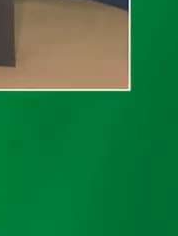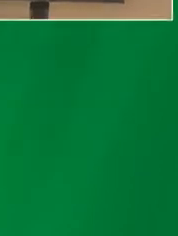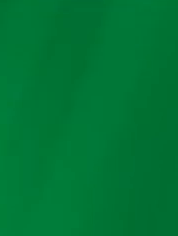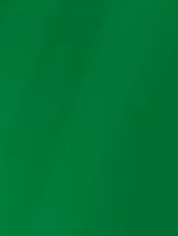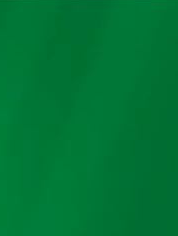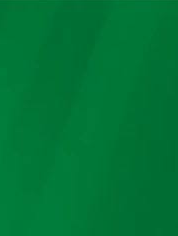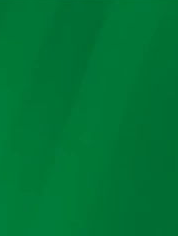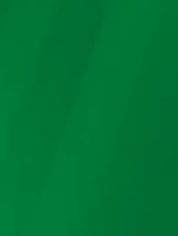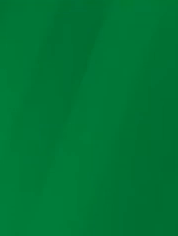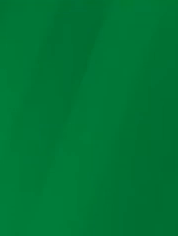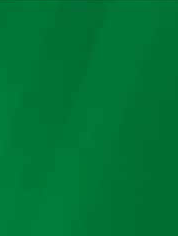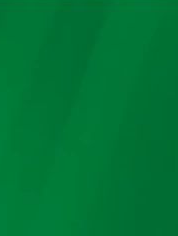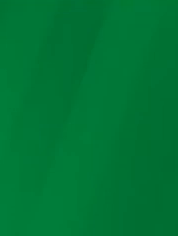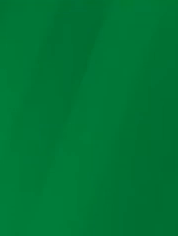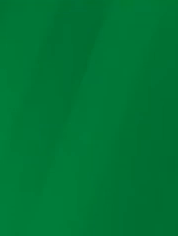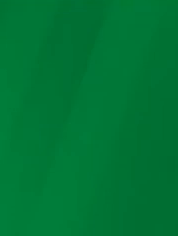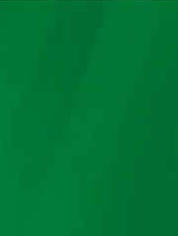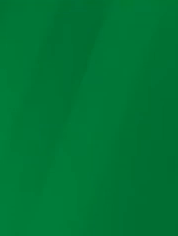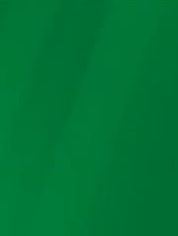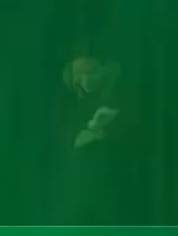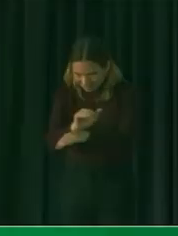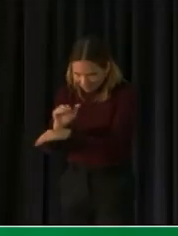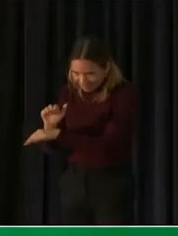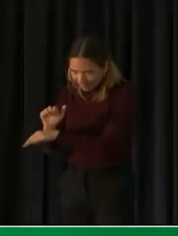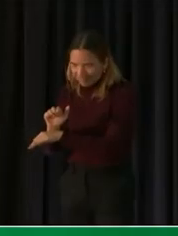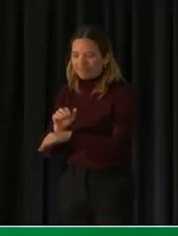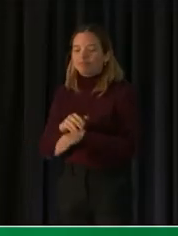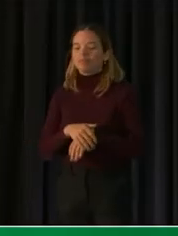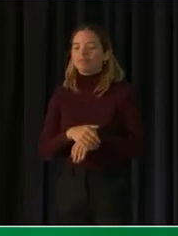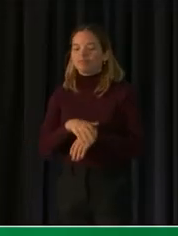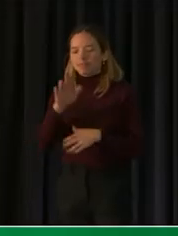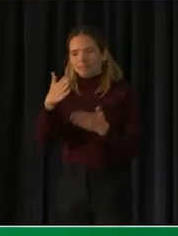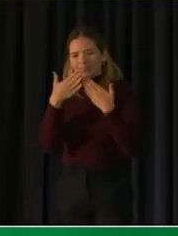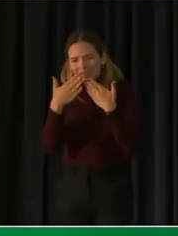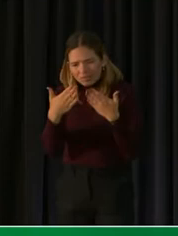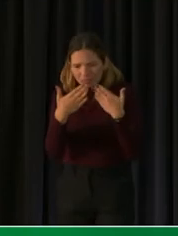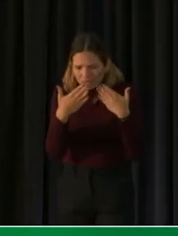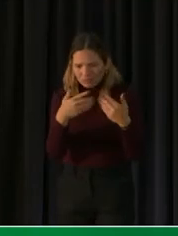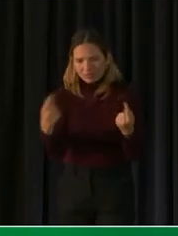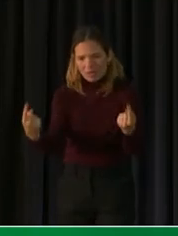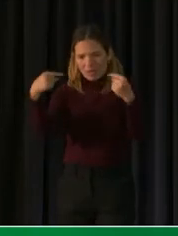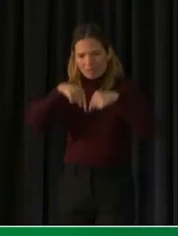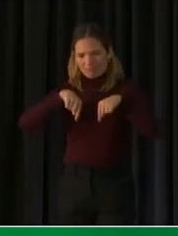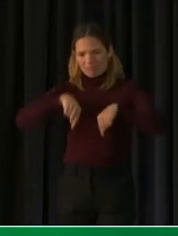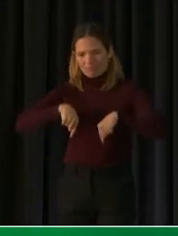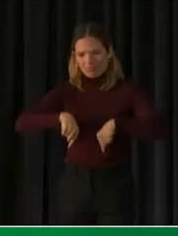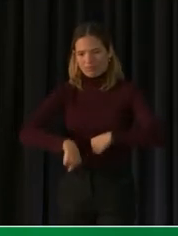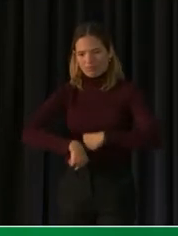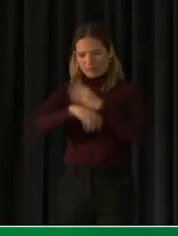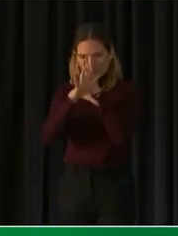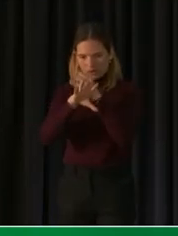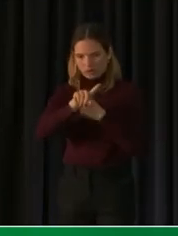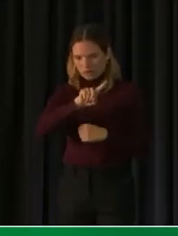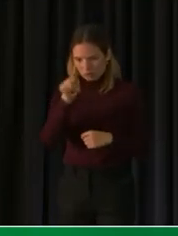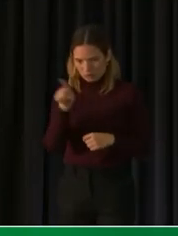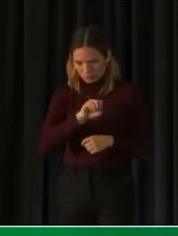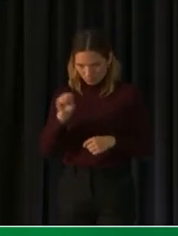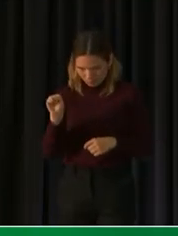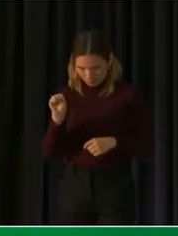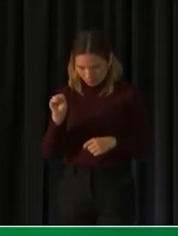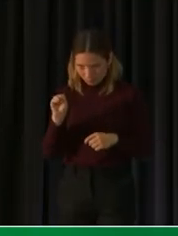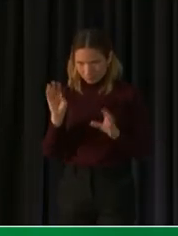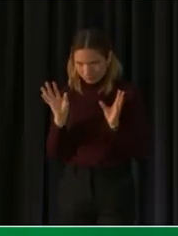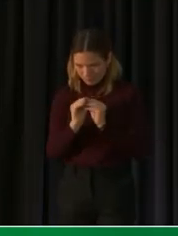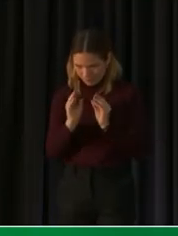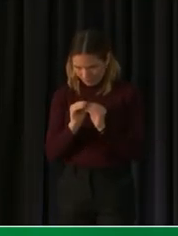Good evening. Thank you for joining us for today's Community Telephone Town Hall. My name is Zoelle Stackhouse, and I'm the Special Assistant to the